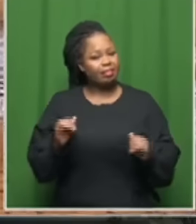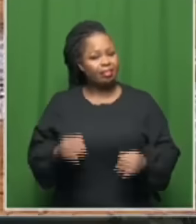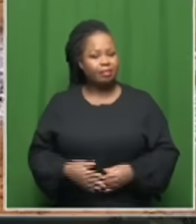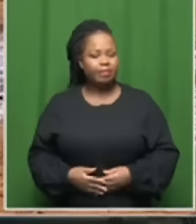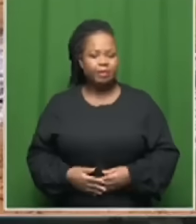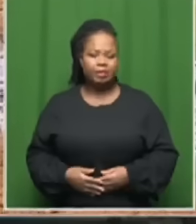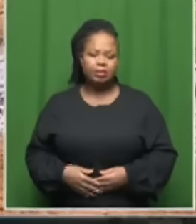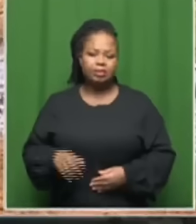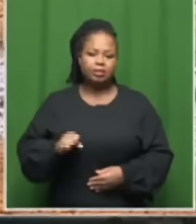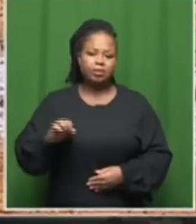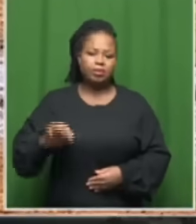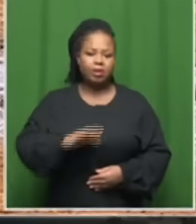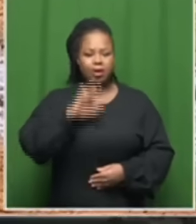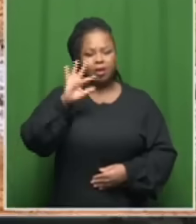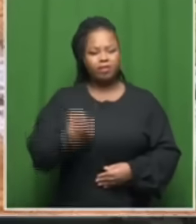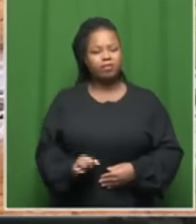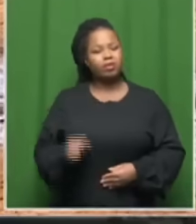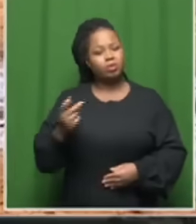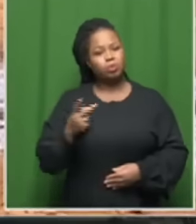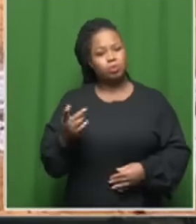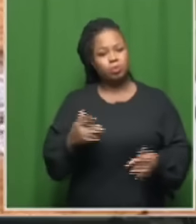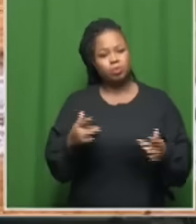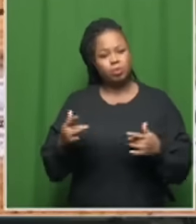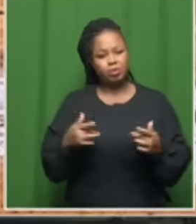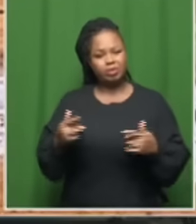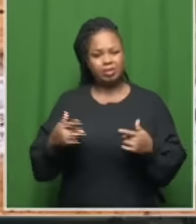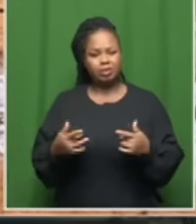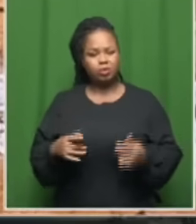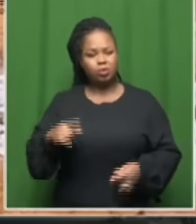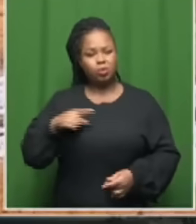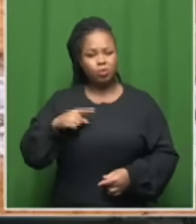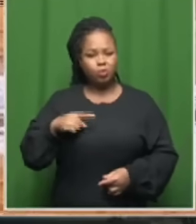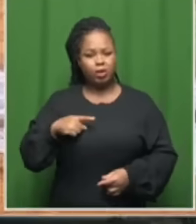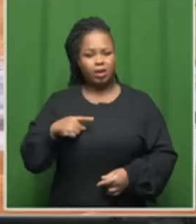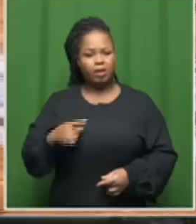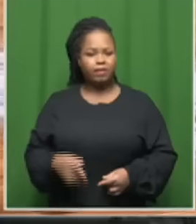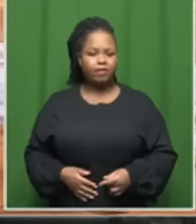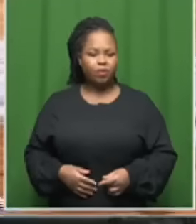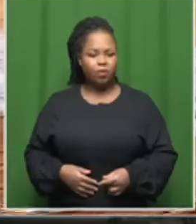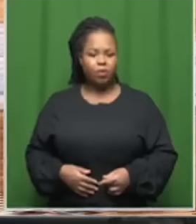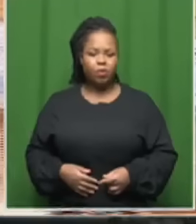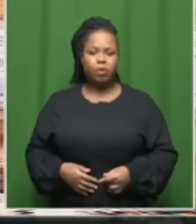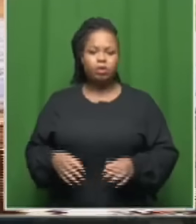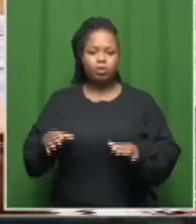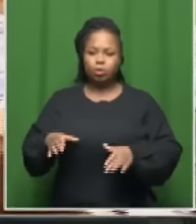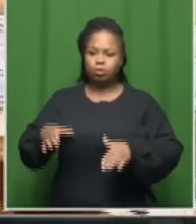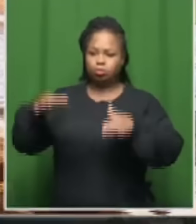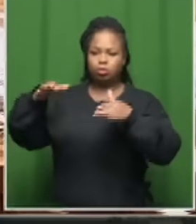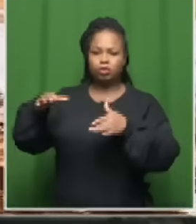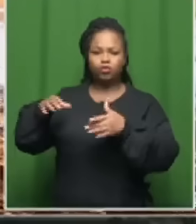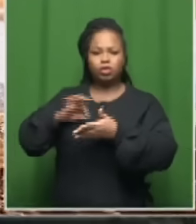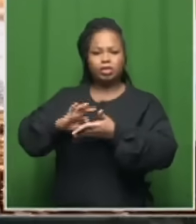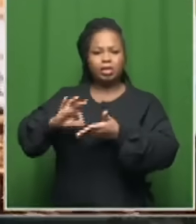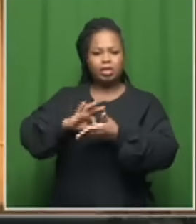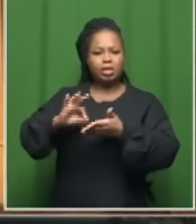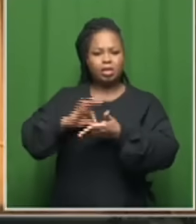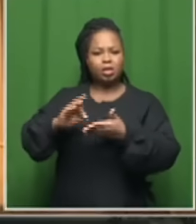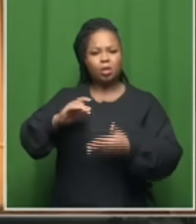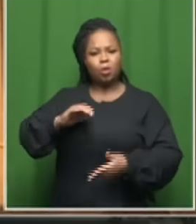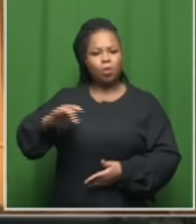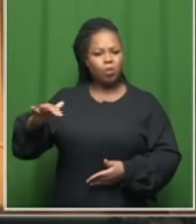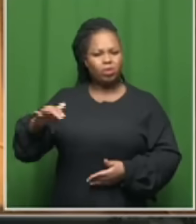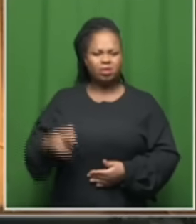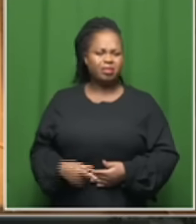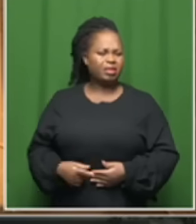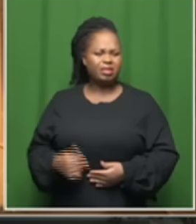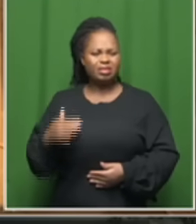are particularly concerned about these wastewater treatment plants, and they are falling short because there's just been